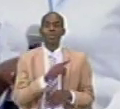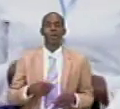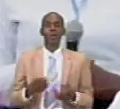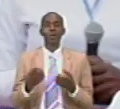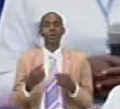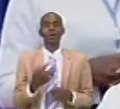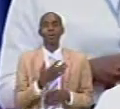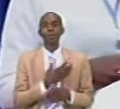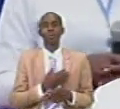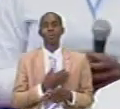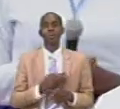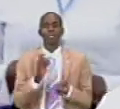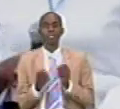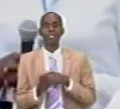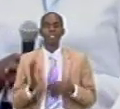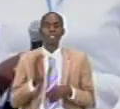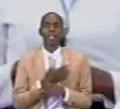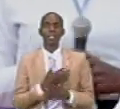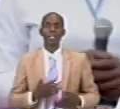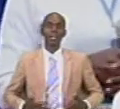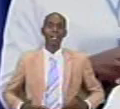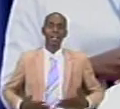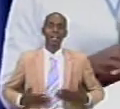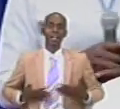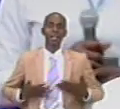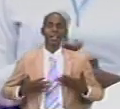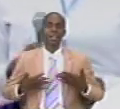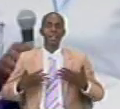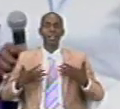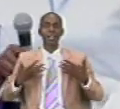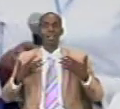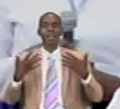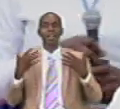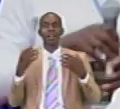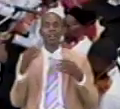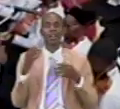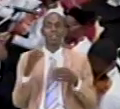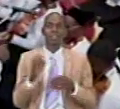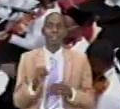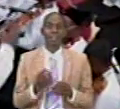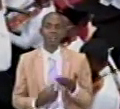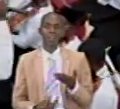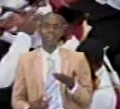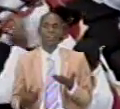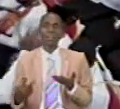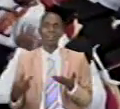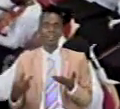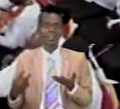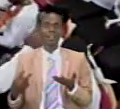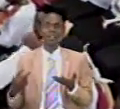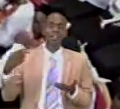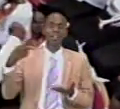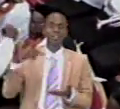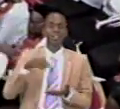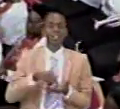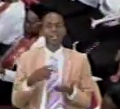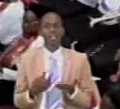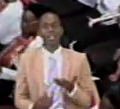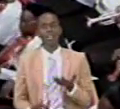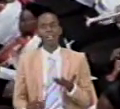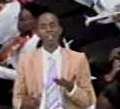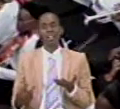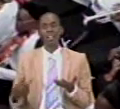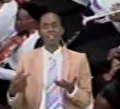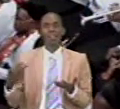Lord come and change our lives all right all